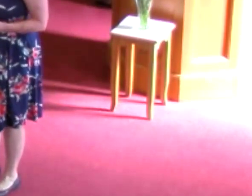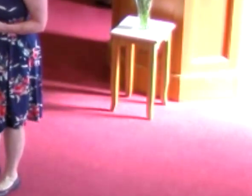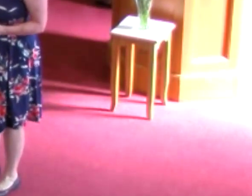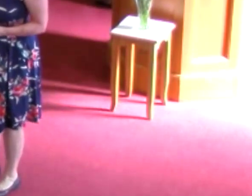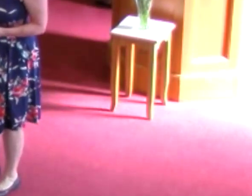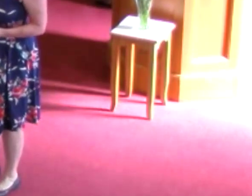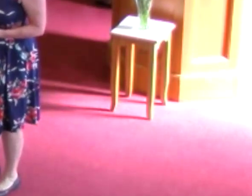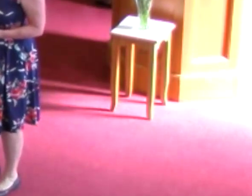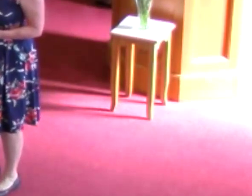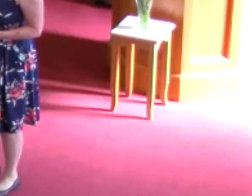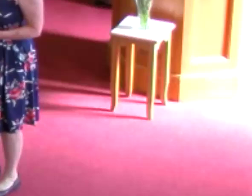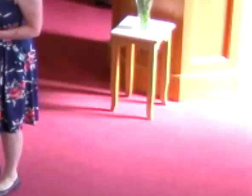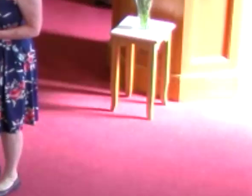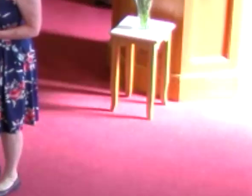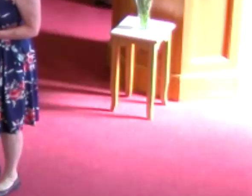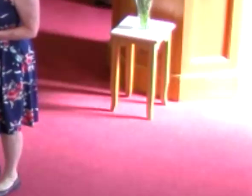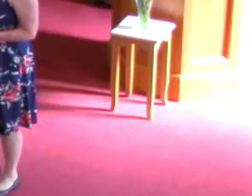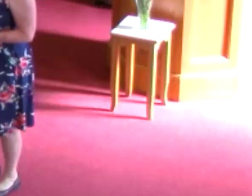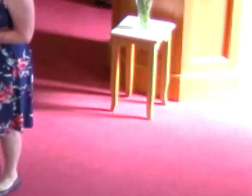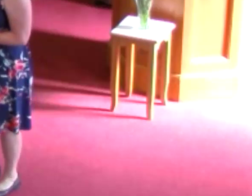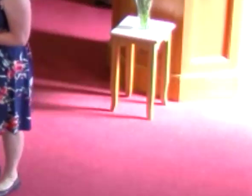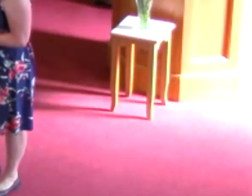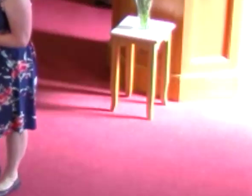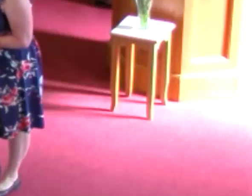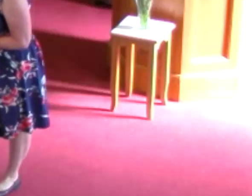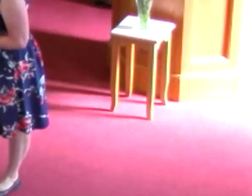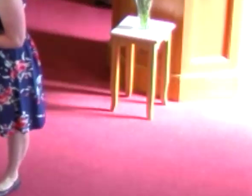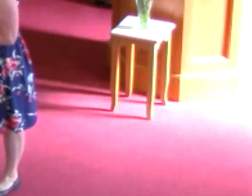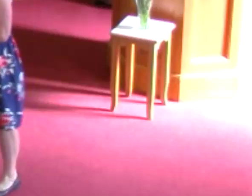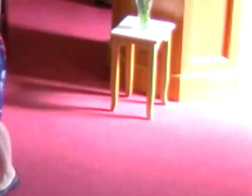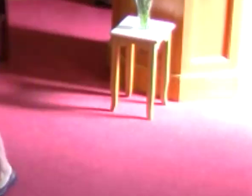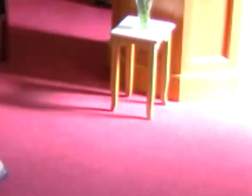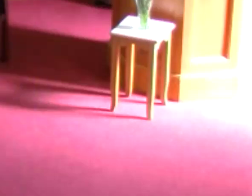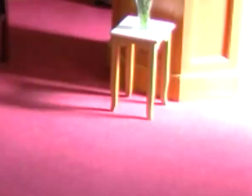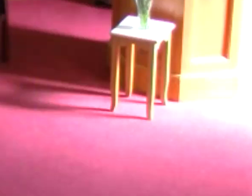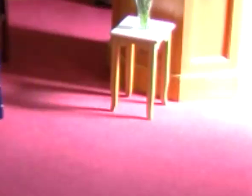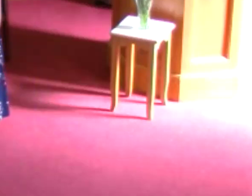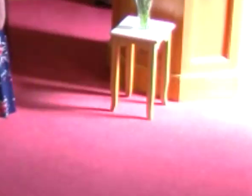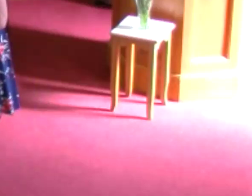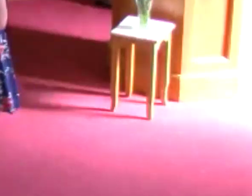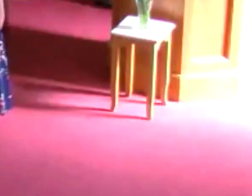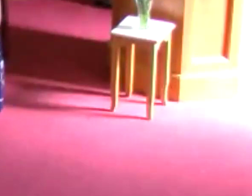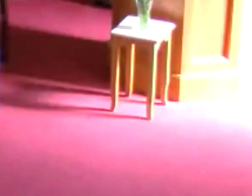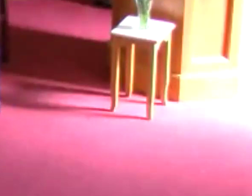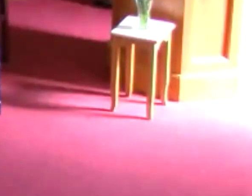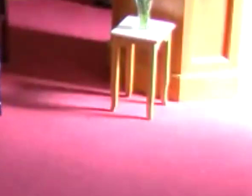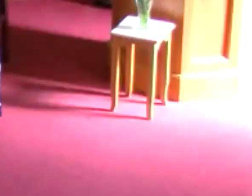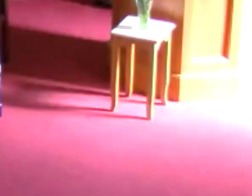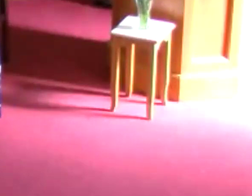everyone. Today will be a joyful day. Open your